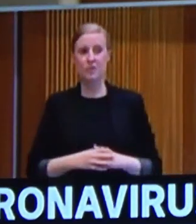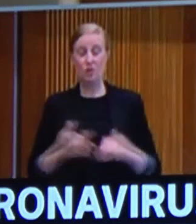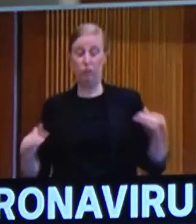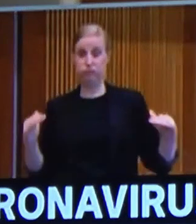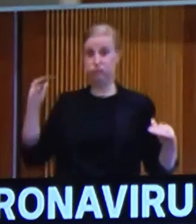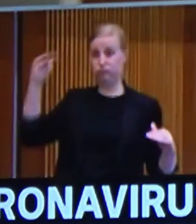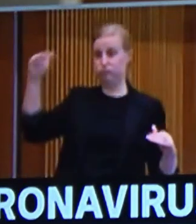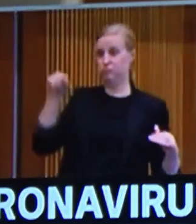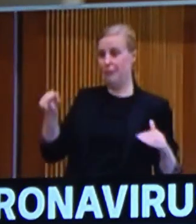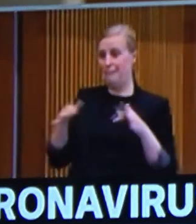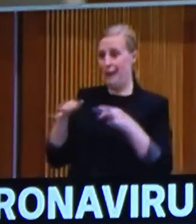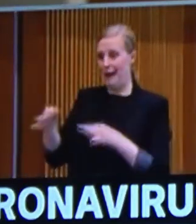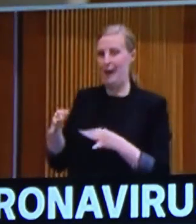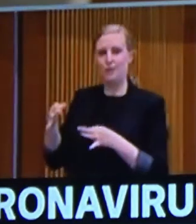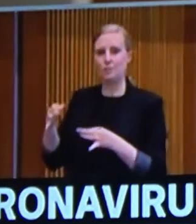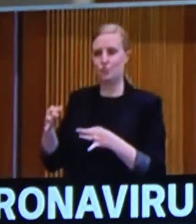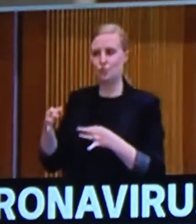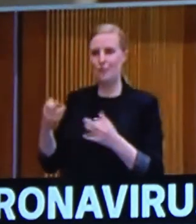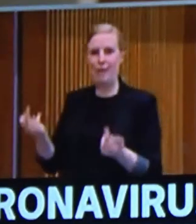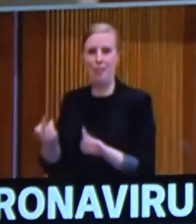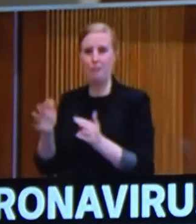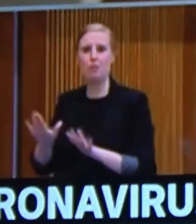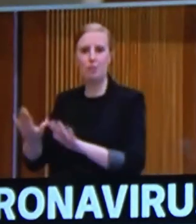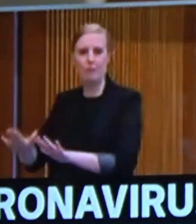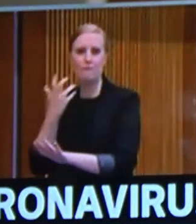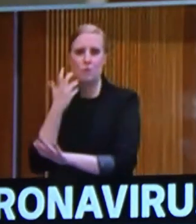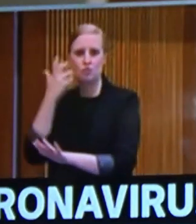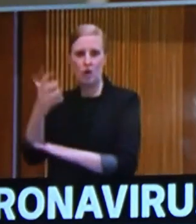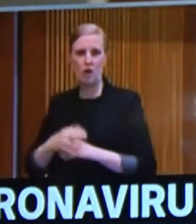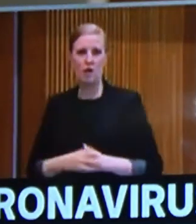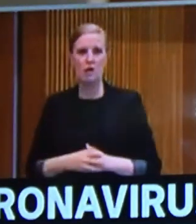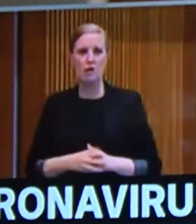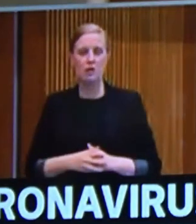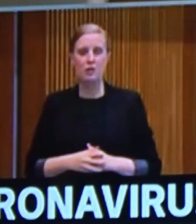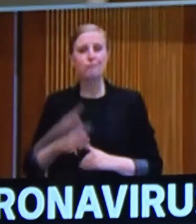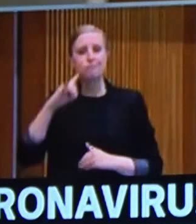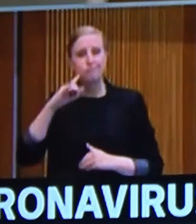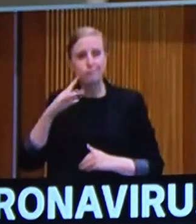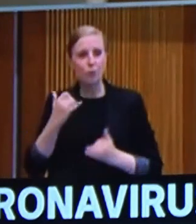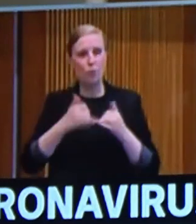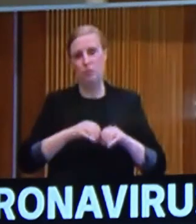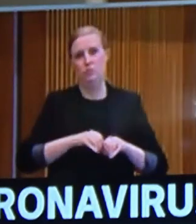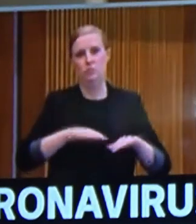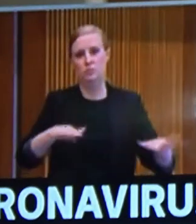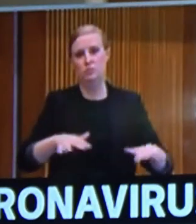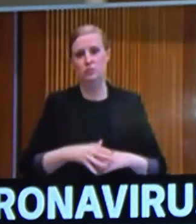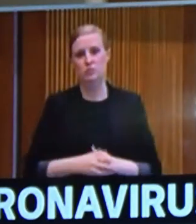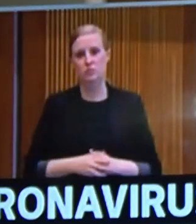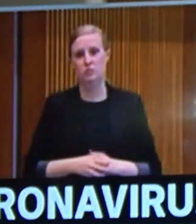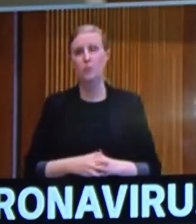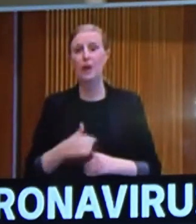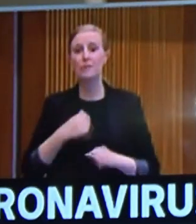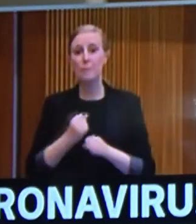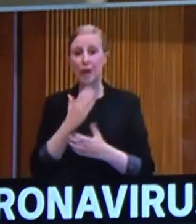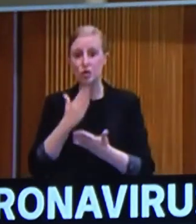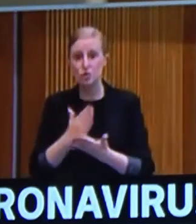We need a stretch target, if you like, to be sure that we would have enough ventilated intensive care beds, but